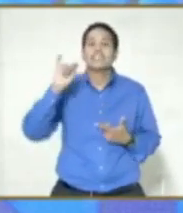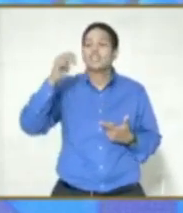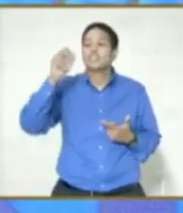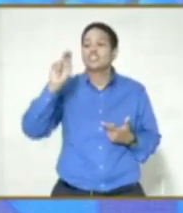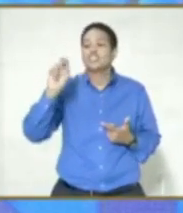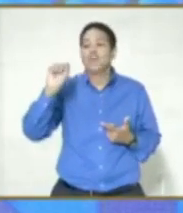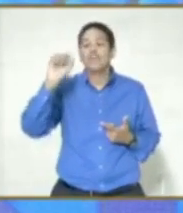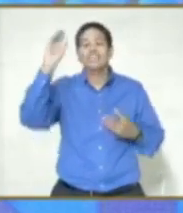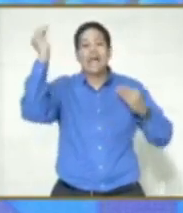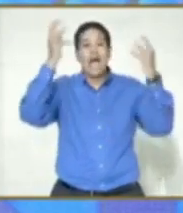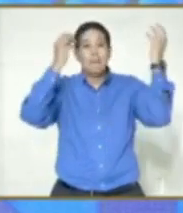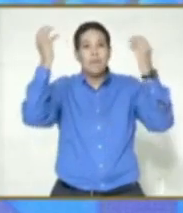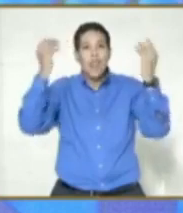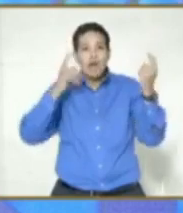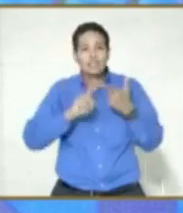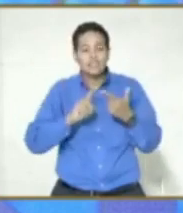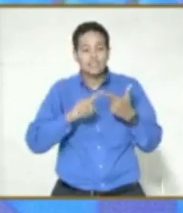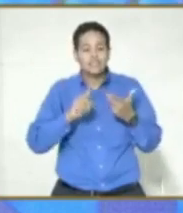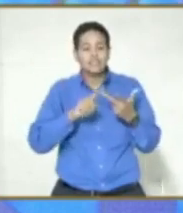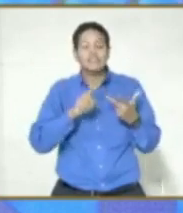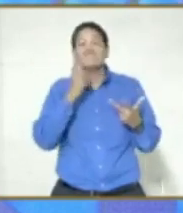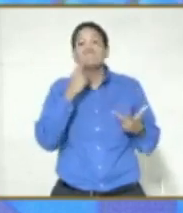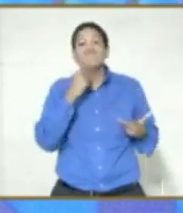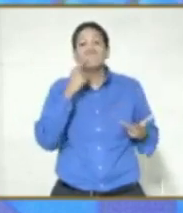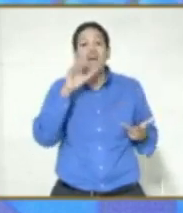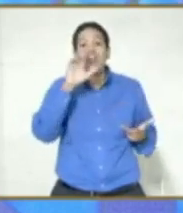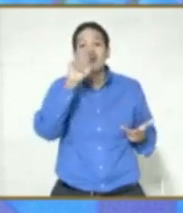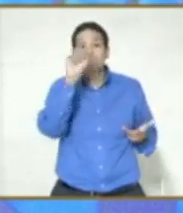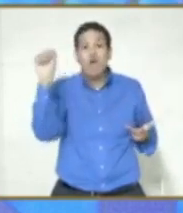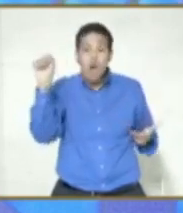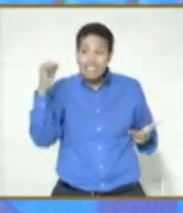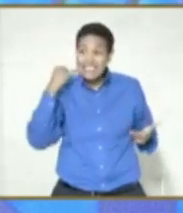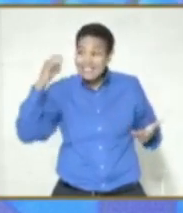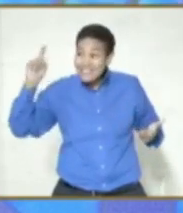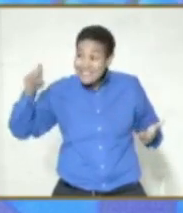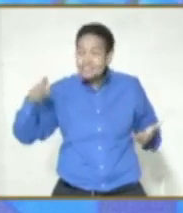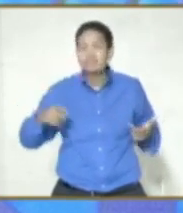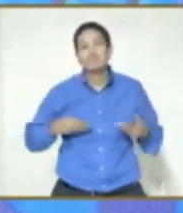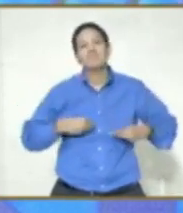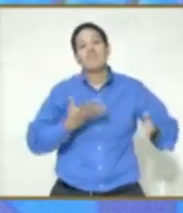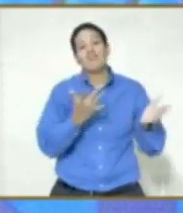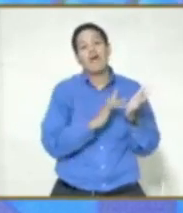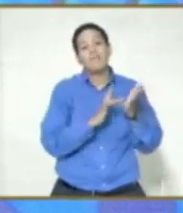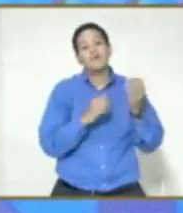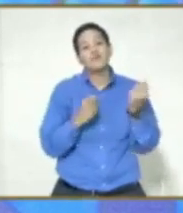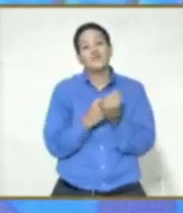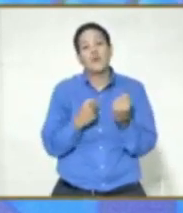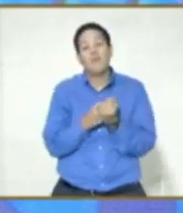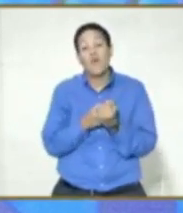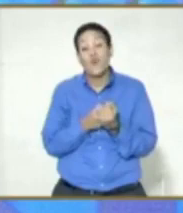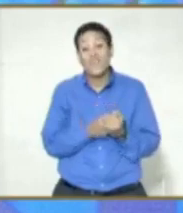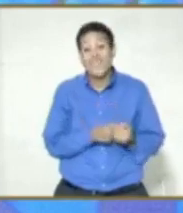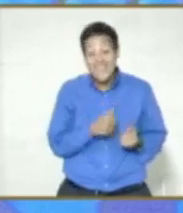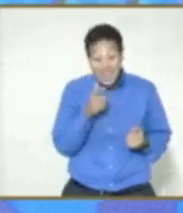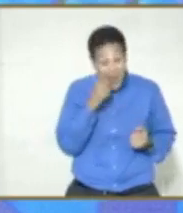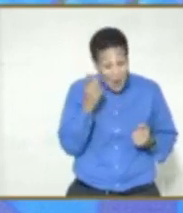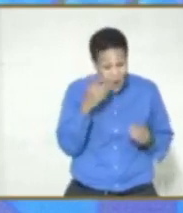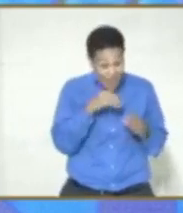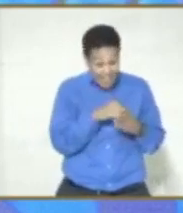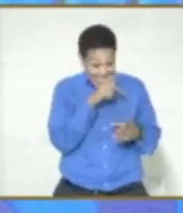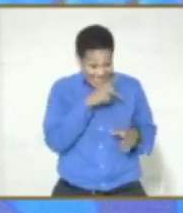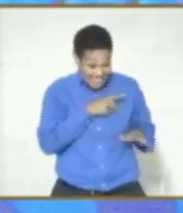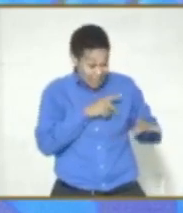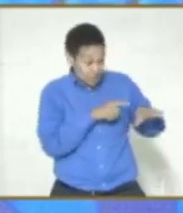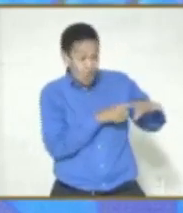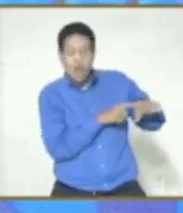Ambulance Brigade, the Red Cross, to provide medical assistance, not just in the corporate